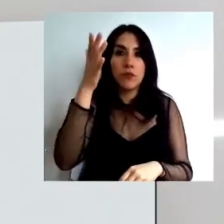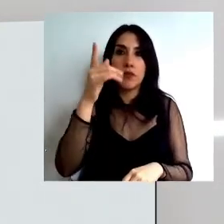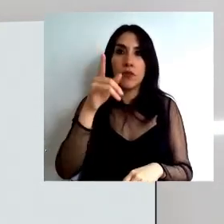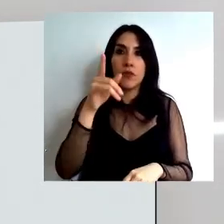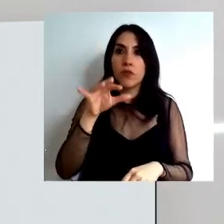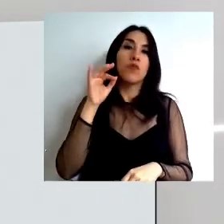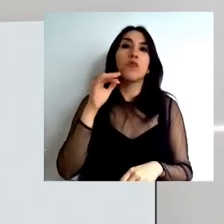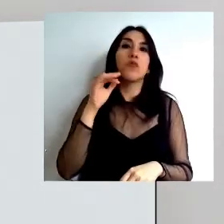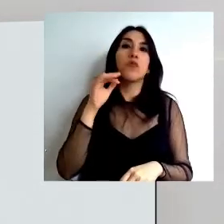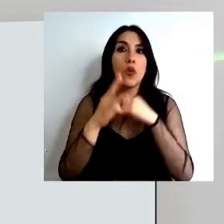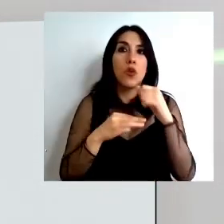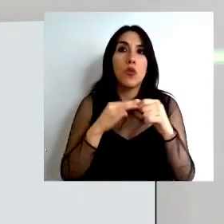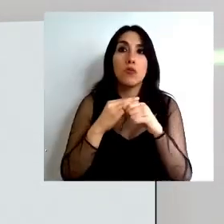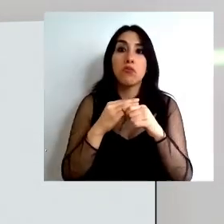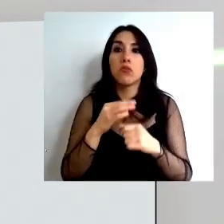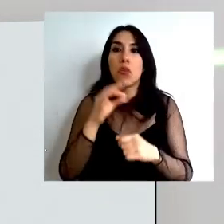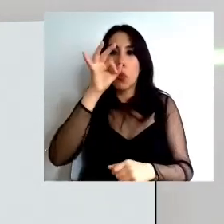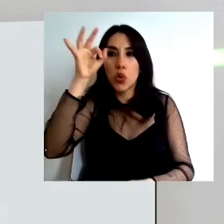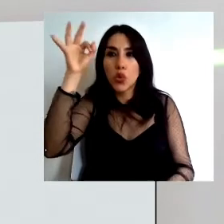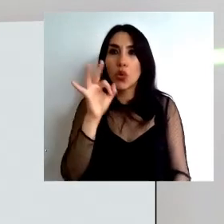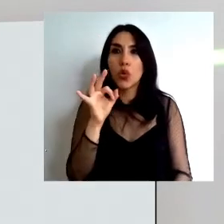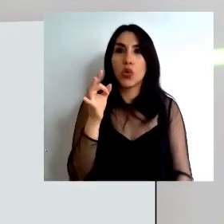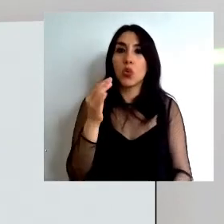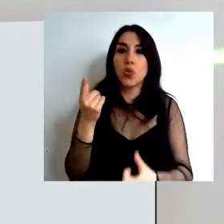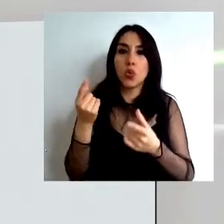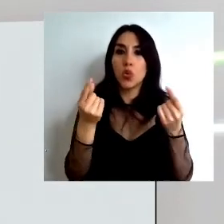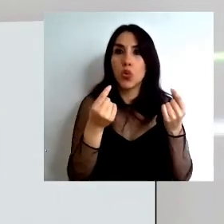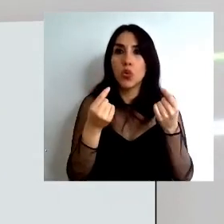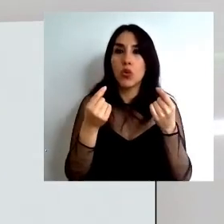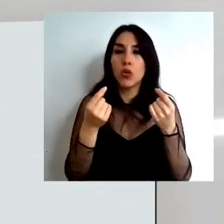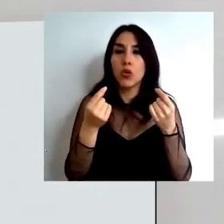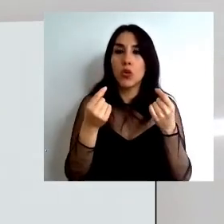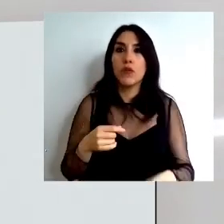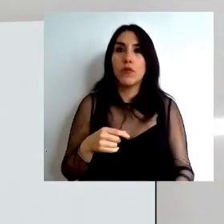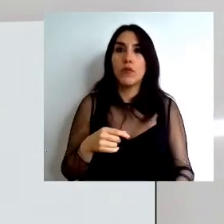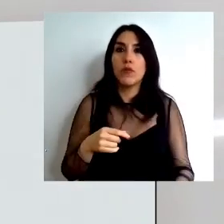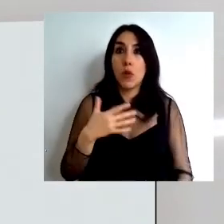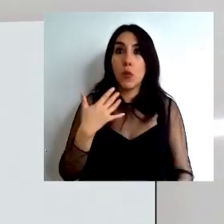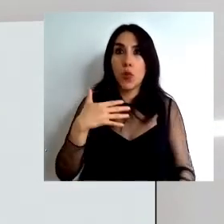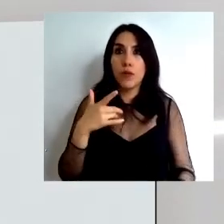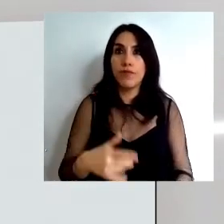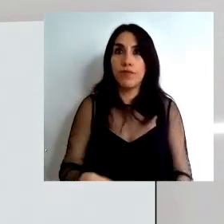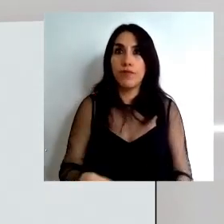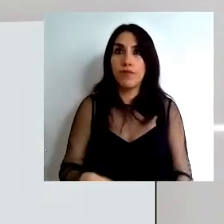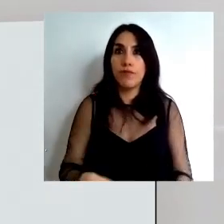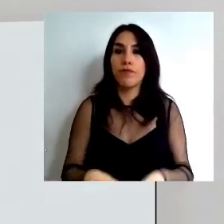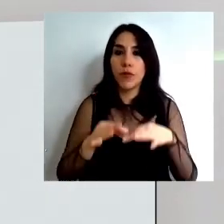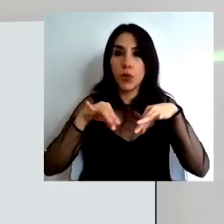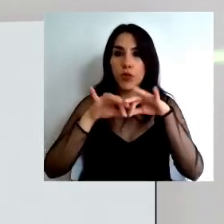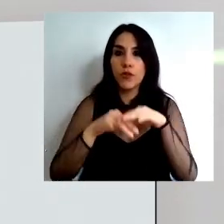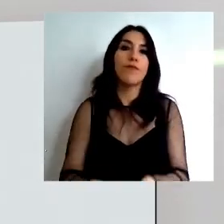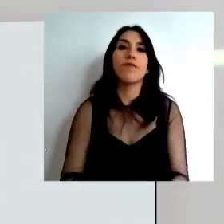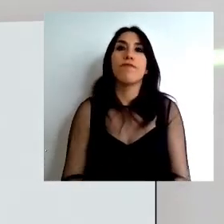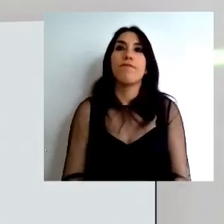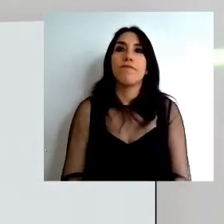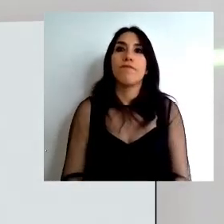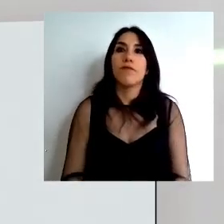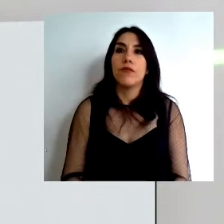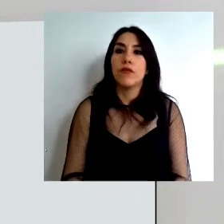probably also why digital has become such an important part of your model,